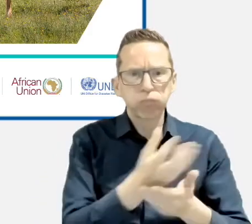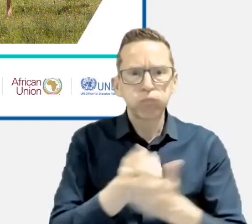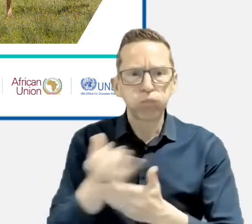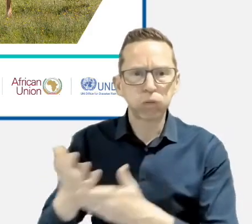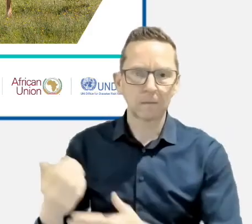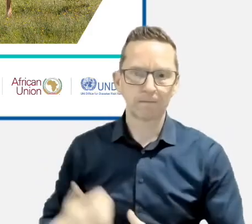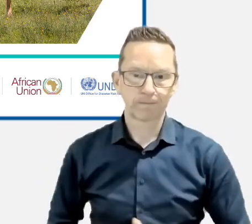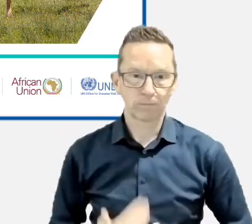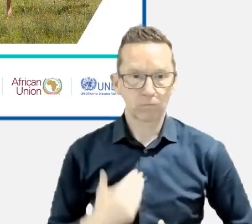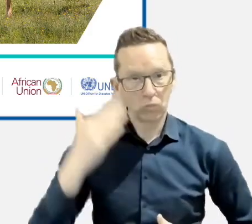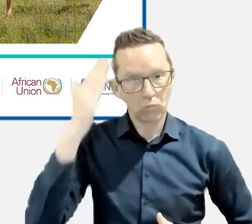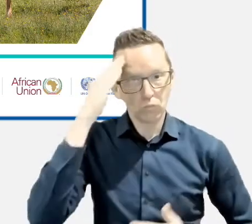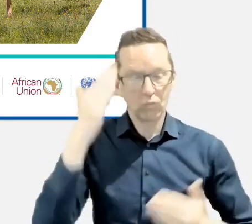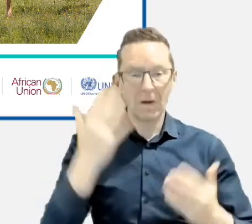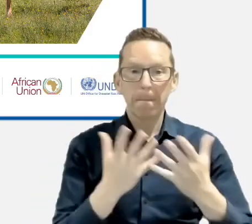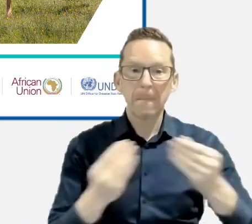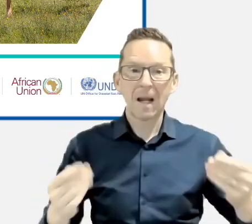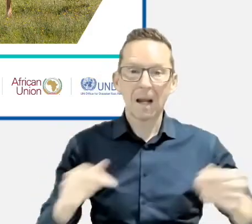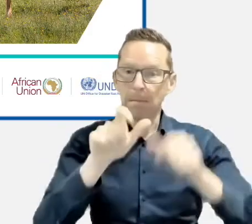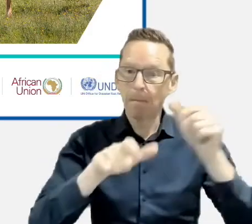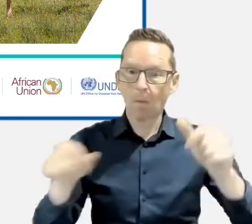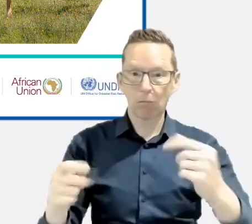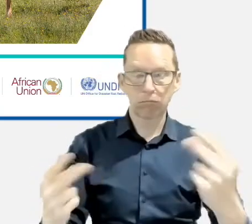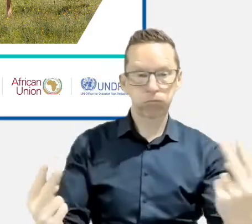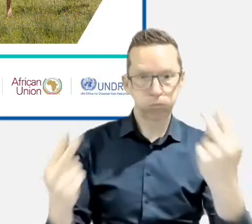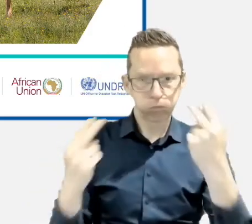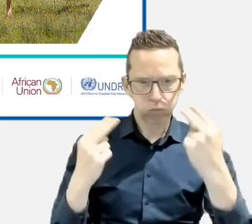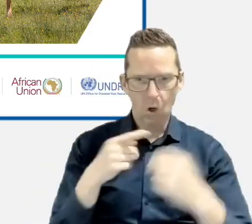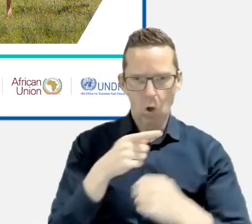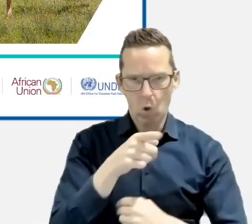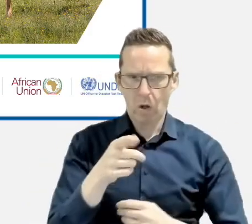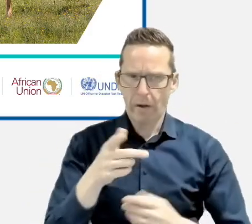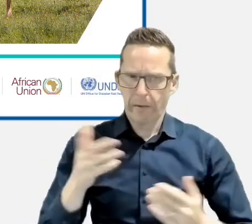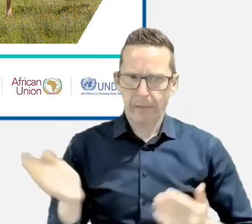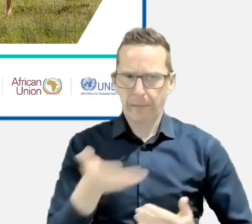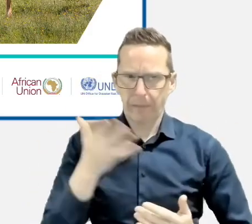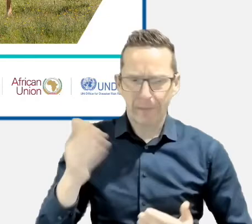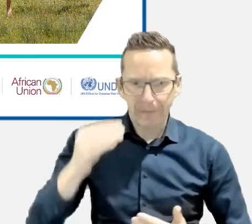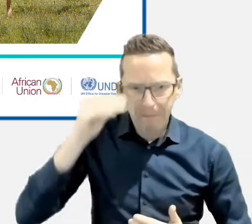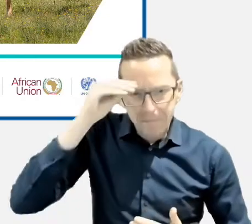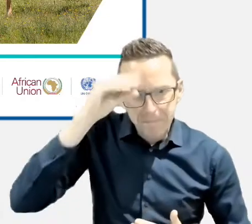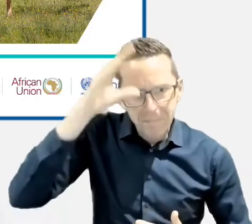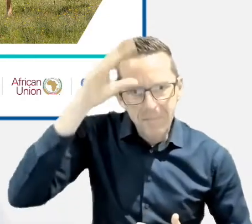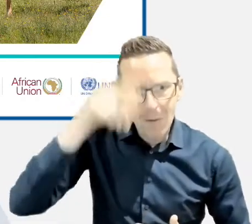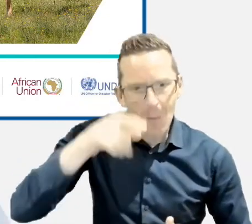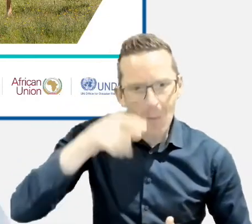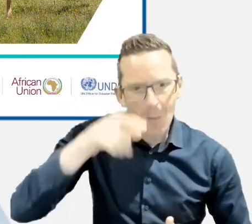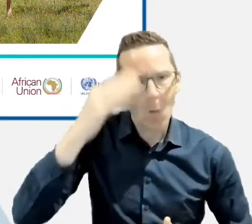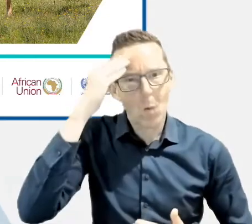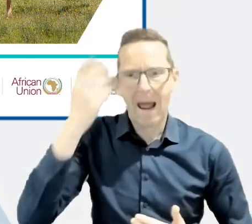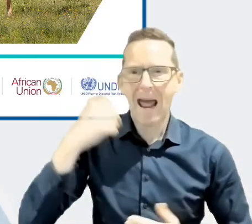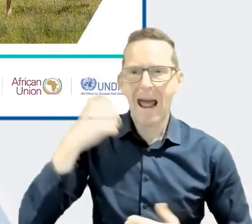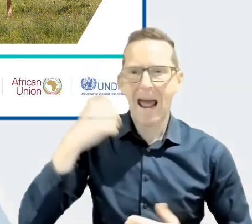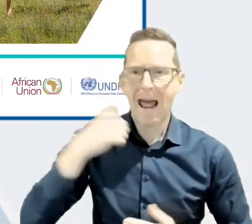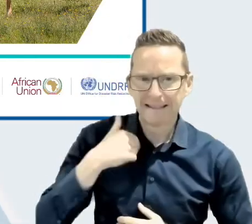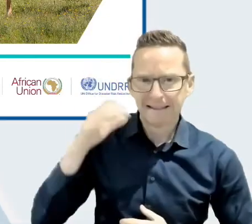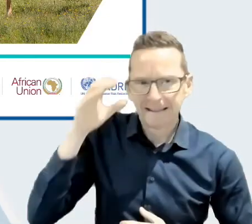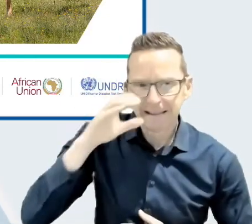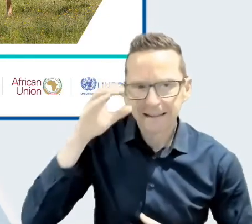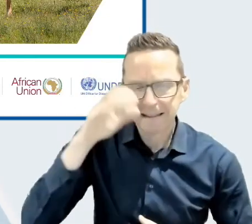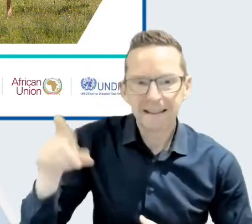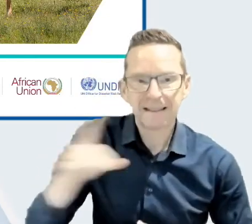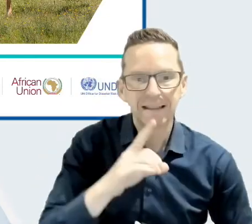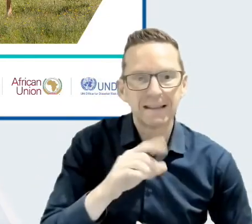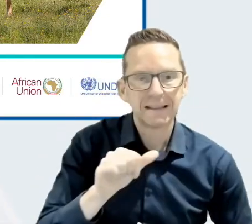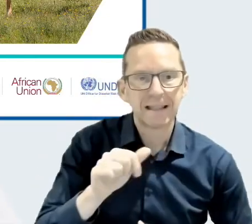capacity, both with respect to the production of data, but also with respect to the production of risk profiles,